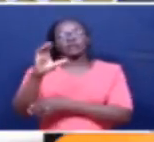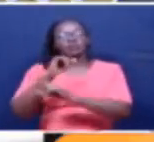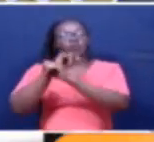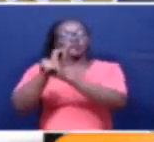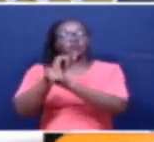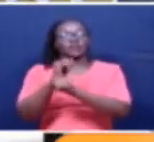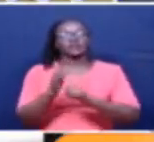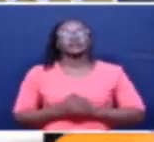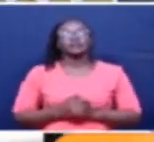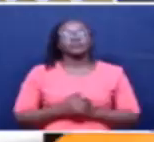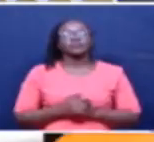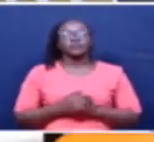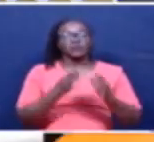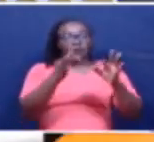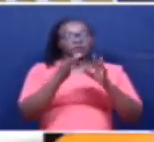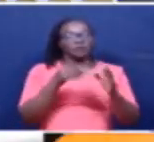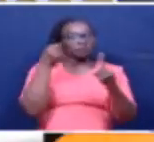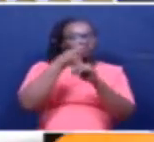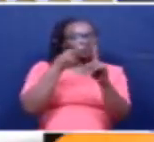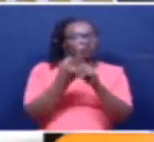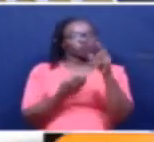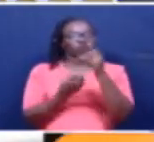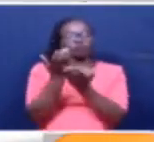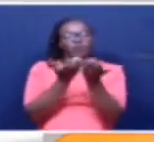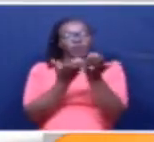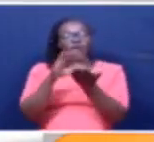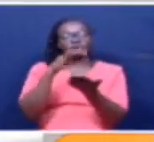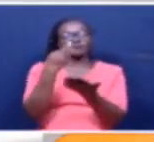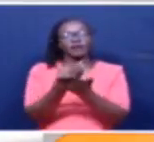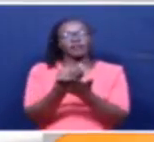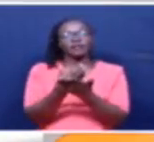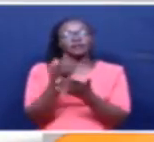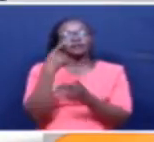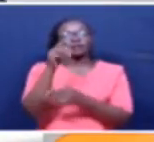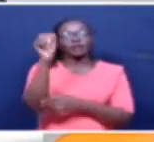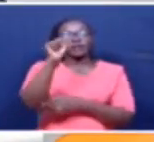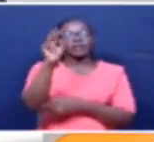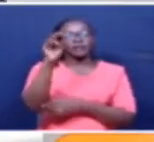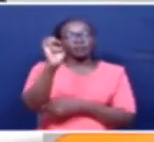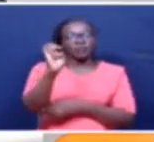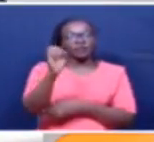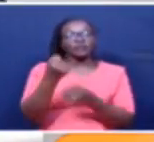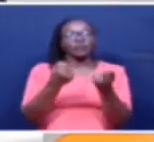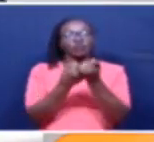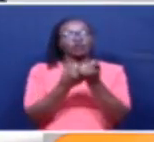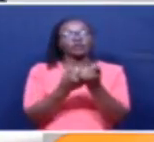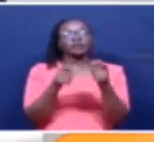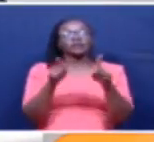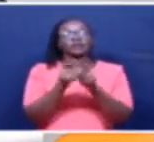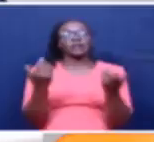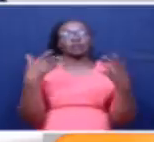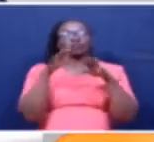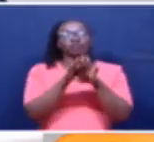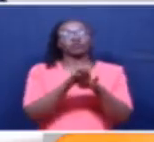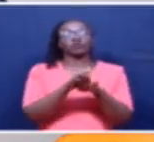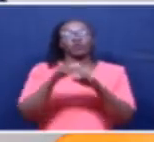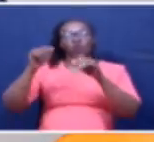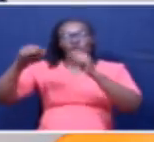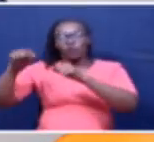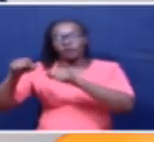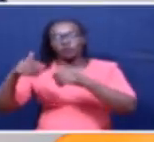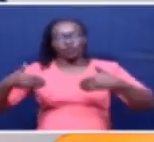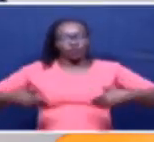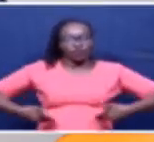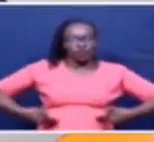The Treasury is pushing to set up the Biashara Fund for SME financing while merging the Uwezo, Youth and